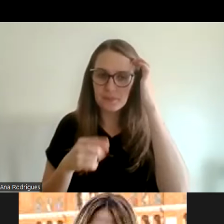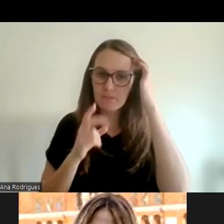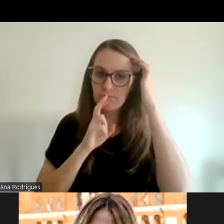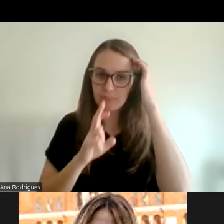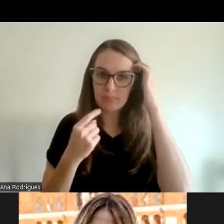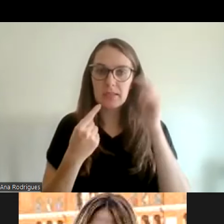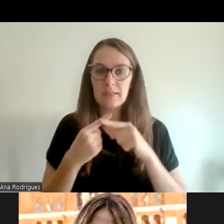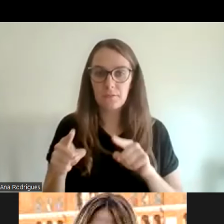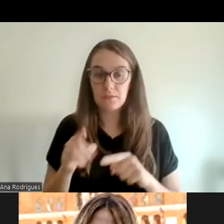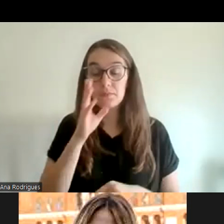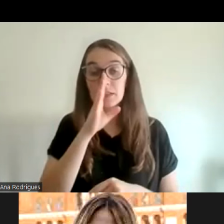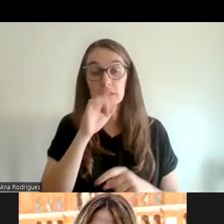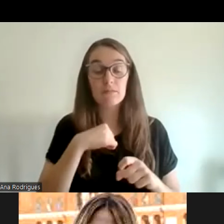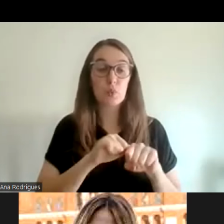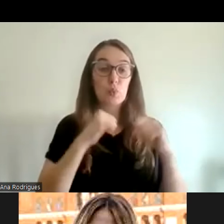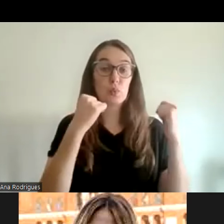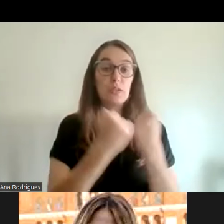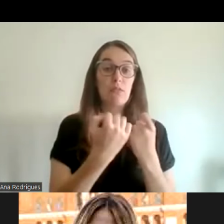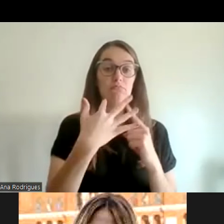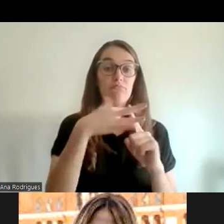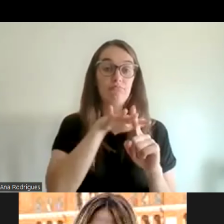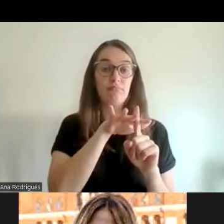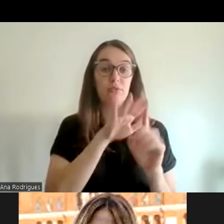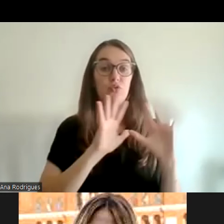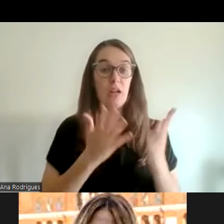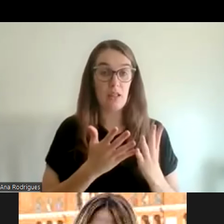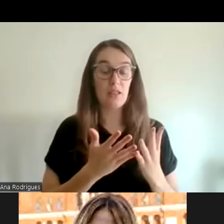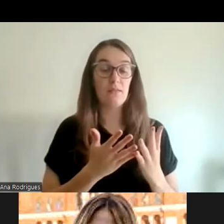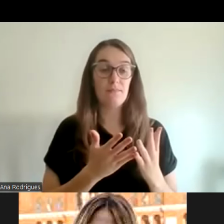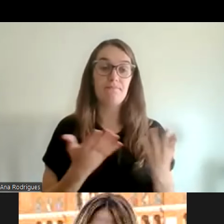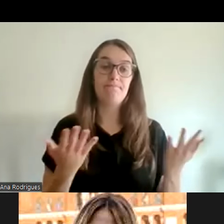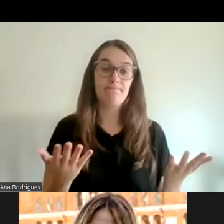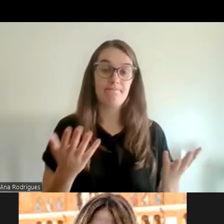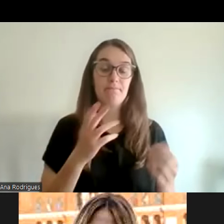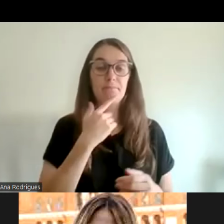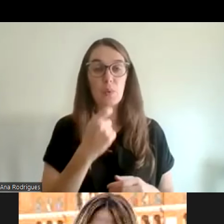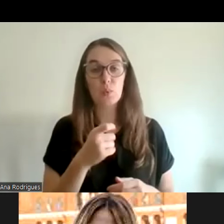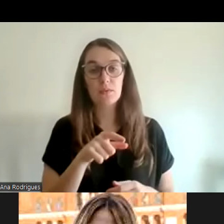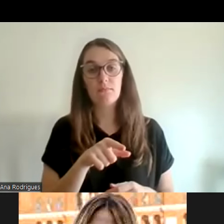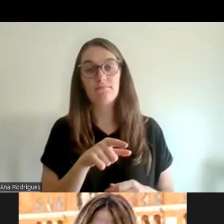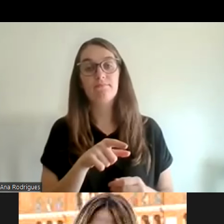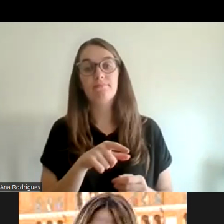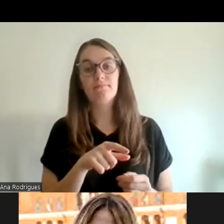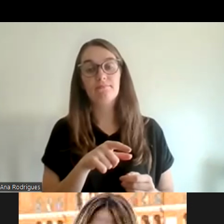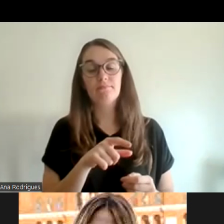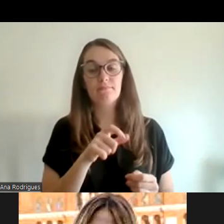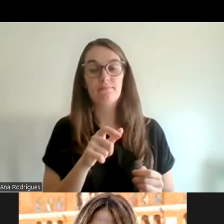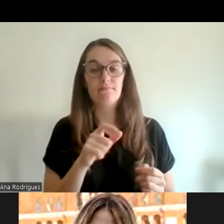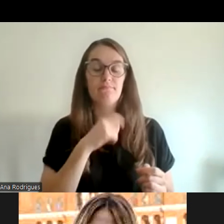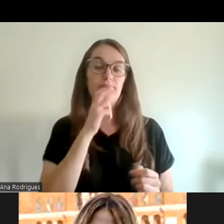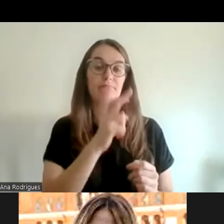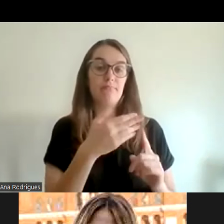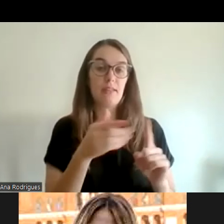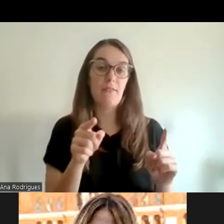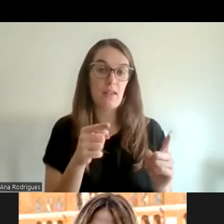are speaking about sociology, and then this question will be answered in a different way than